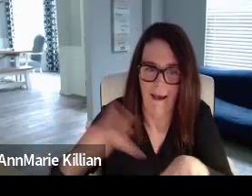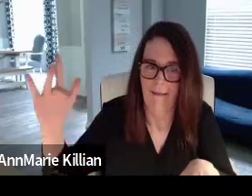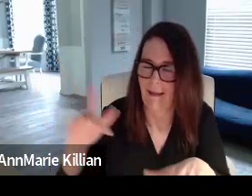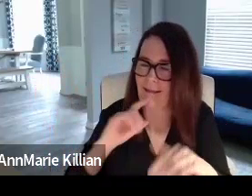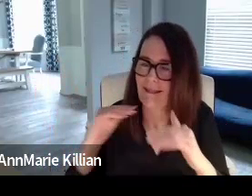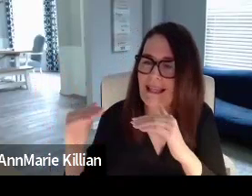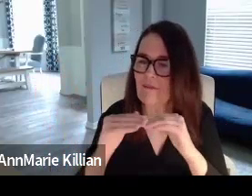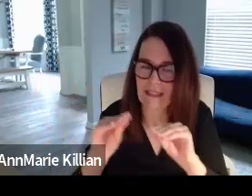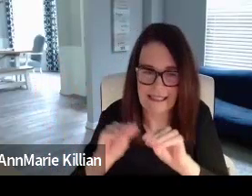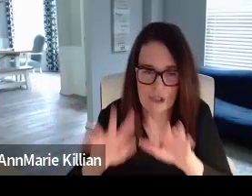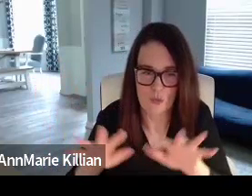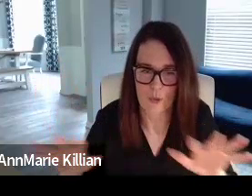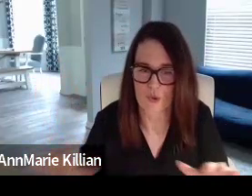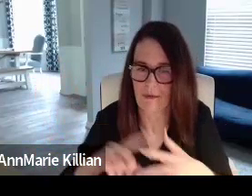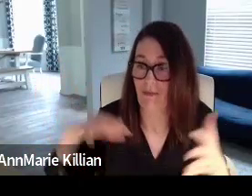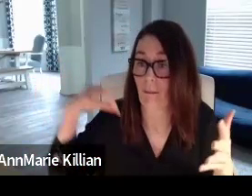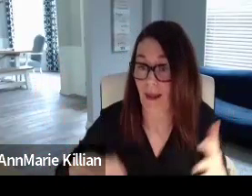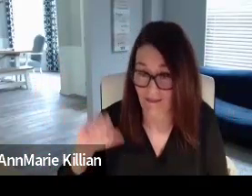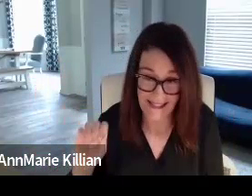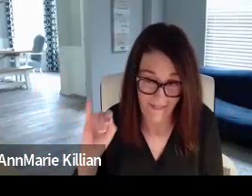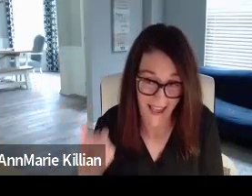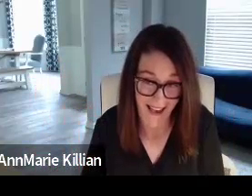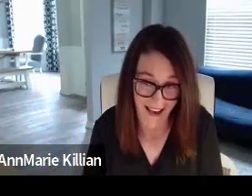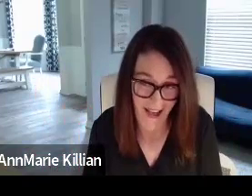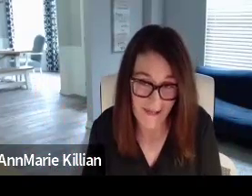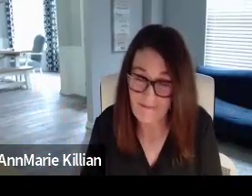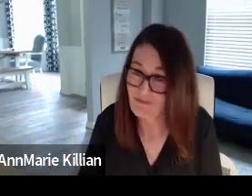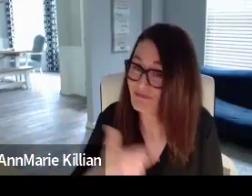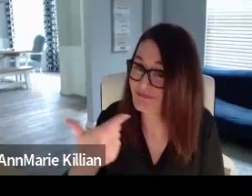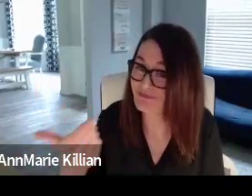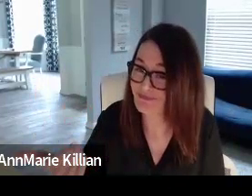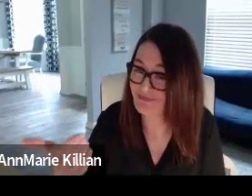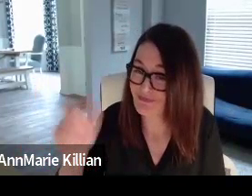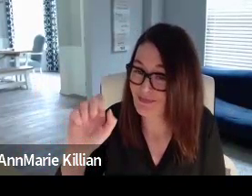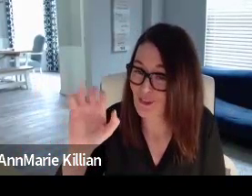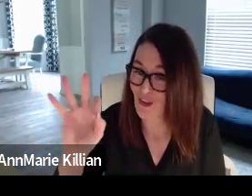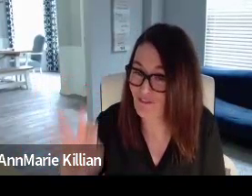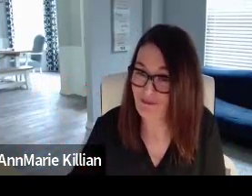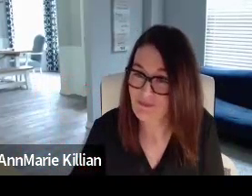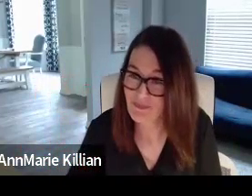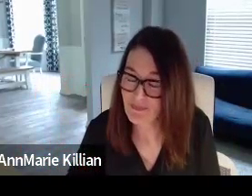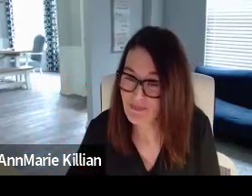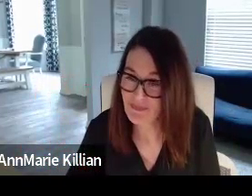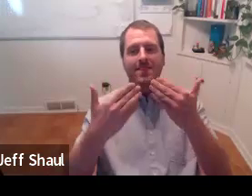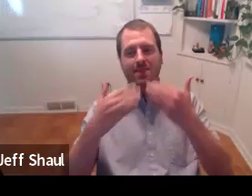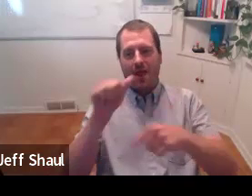to discuss the efforts and the highlights, the distribution of the benefits of AI. Jeff?